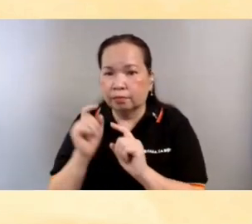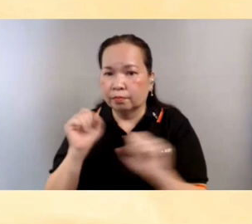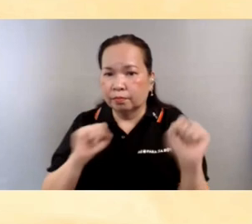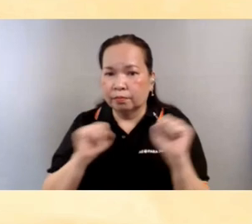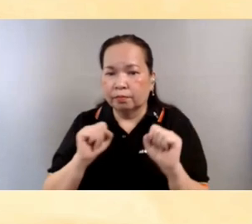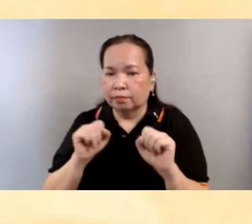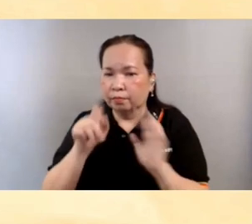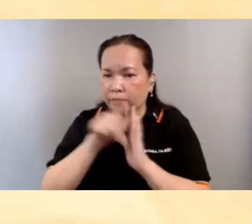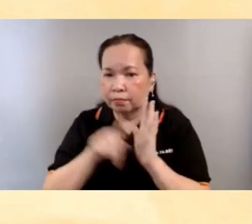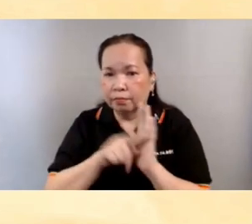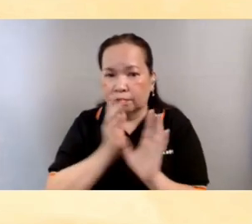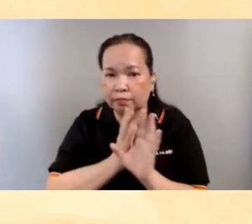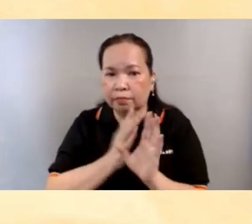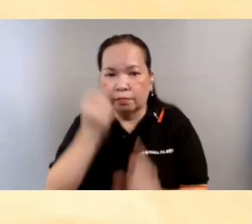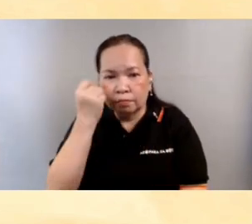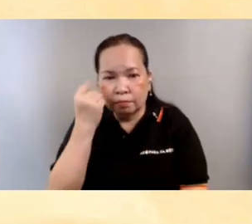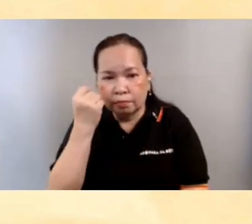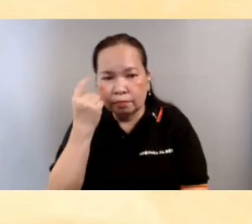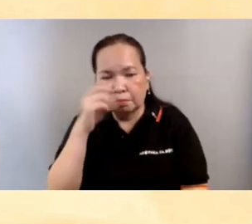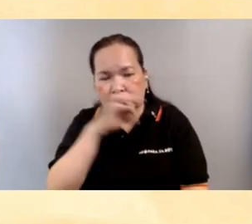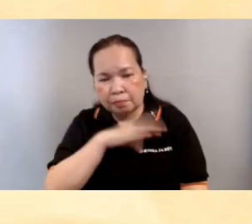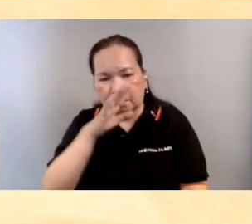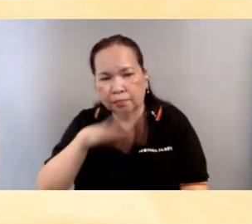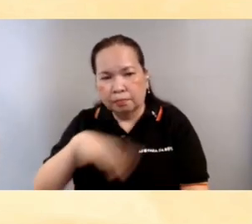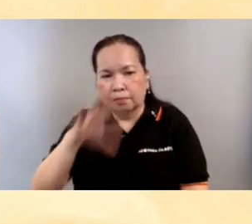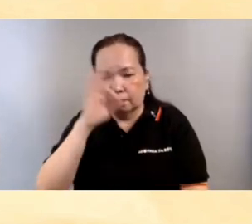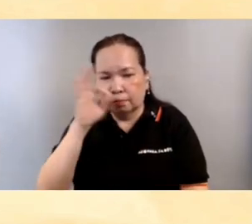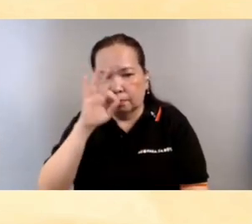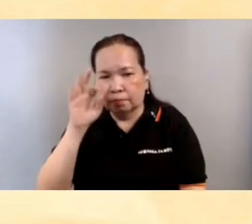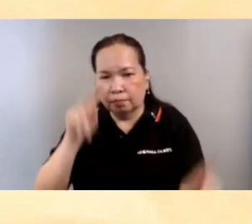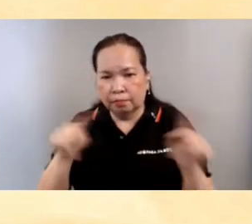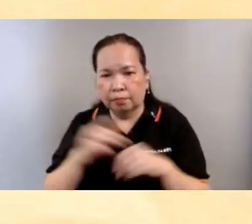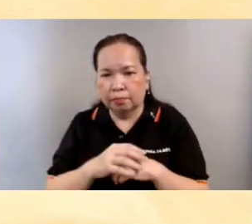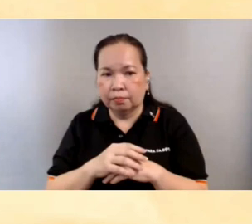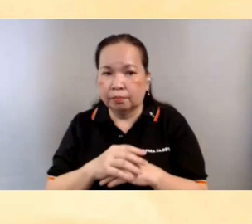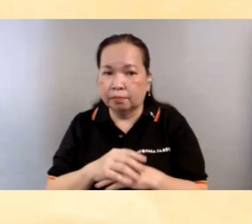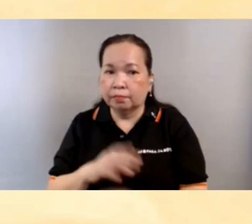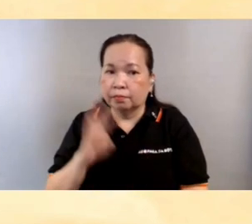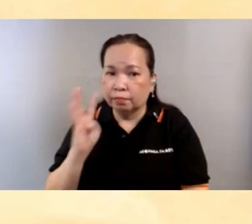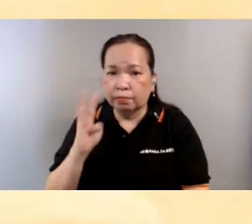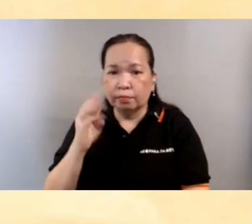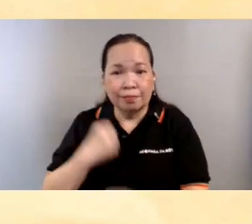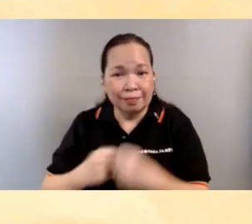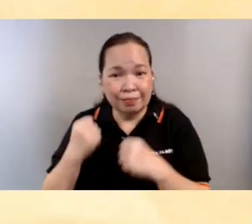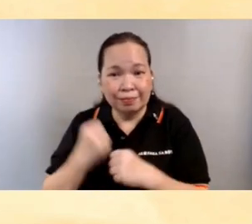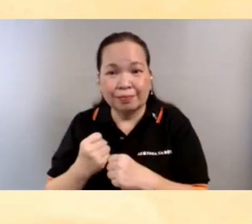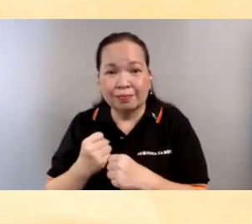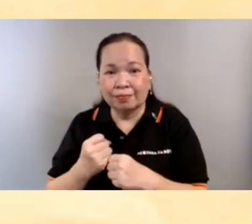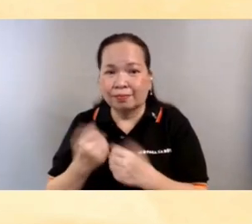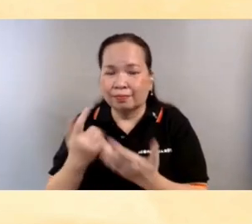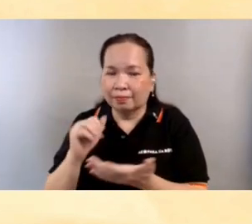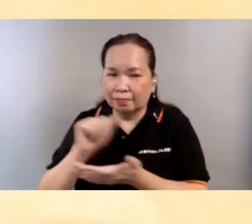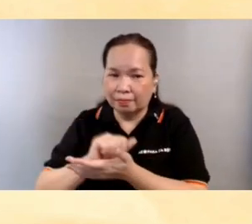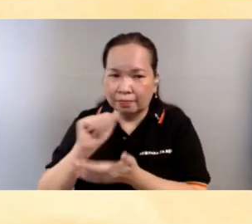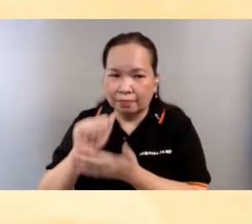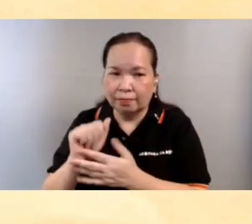the understanding and the well-being of the Filipino people. In her 4 decades of practice and academic work,